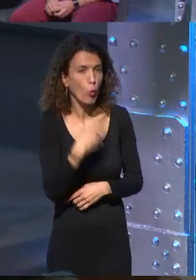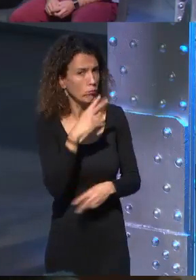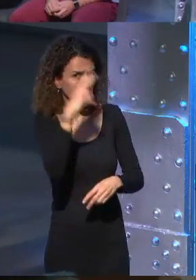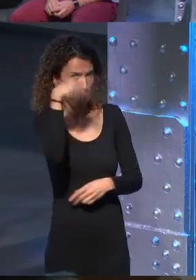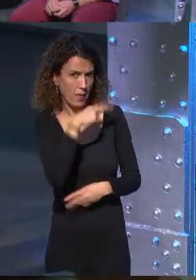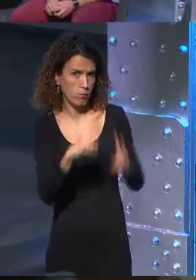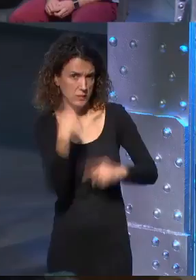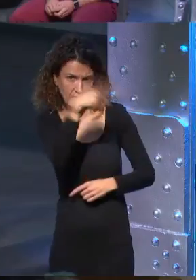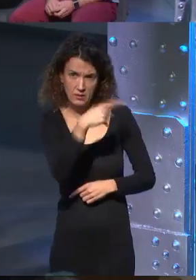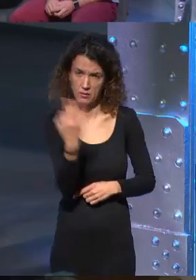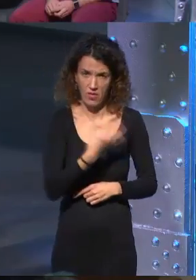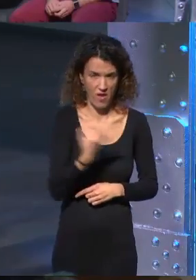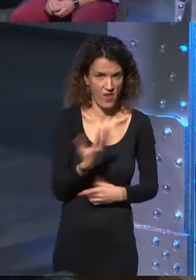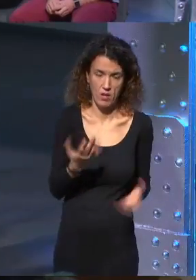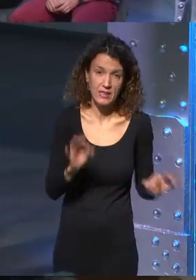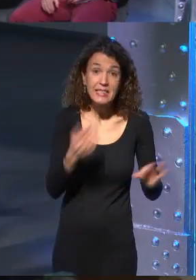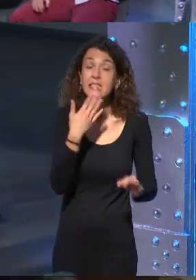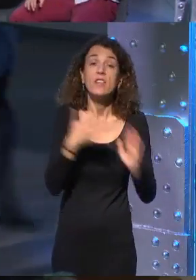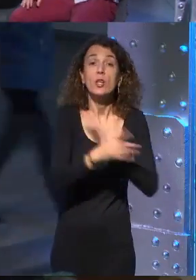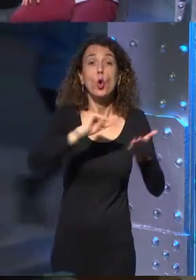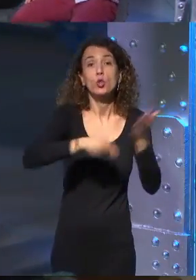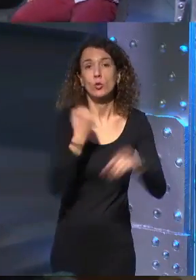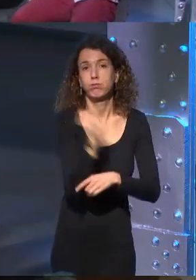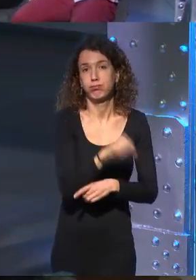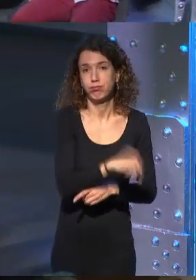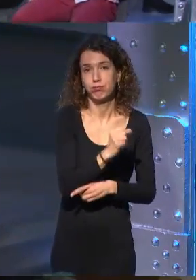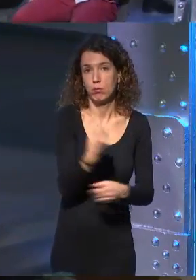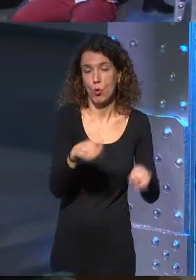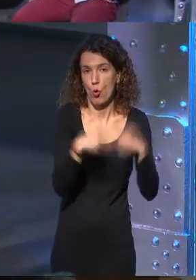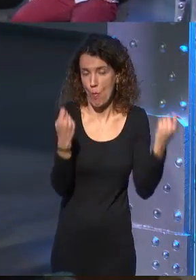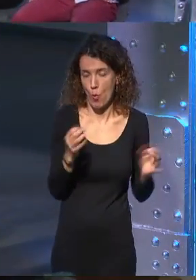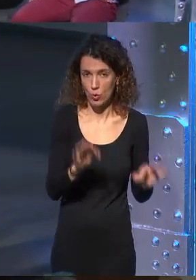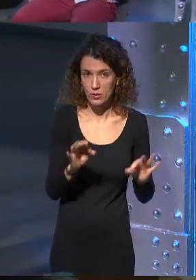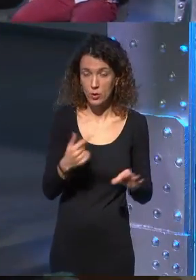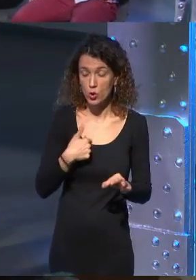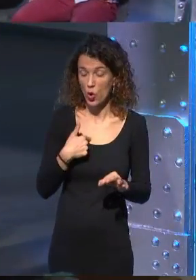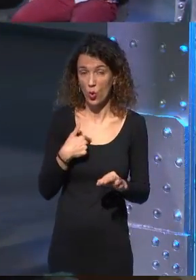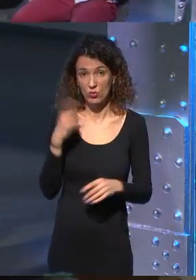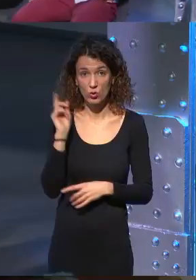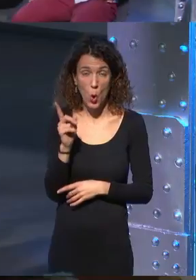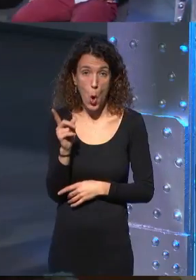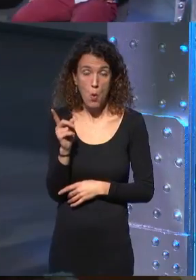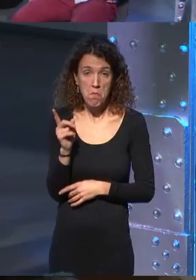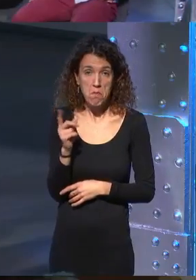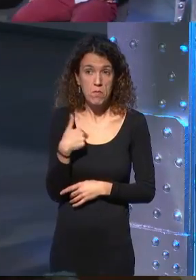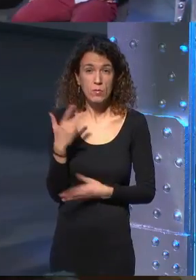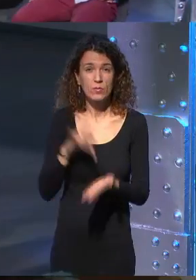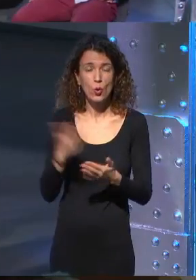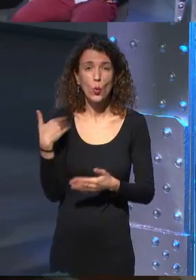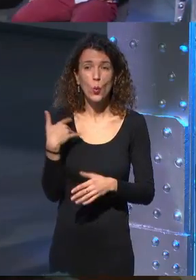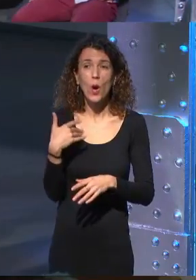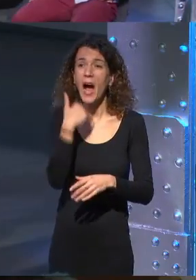phone? Yes, every time I download something, they need to know, or I would be breaching my clauses